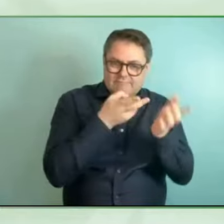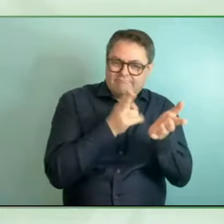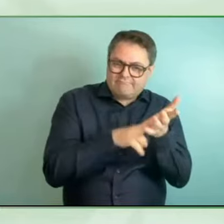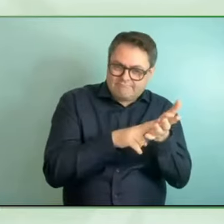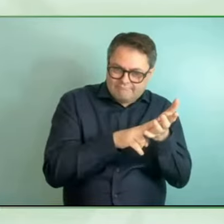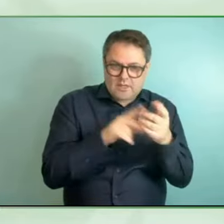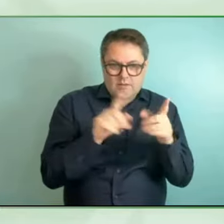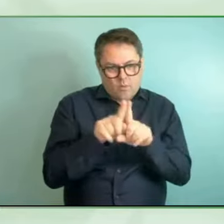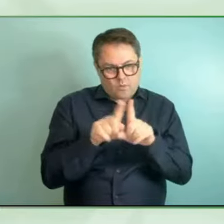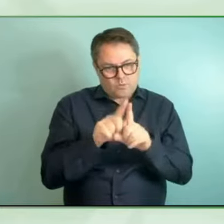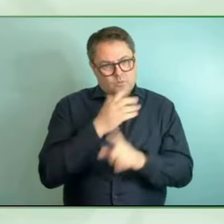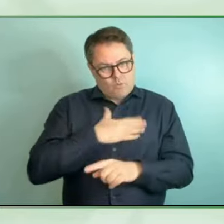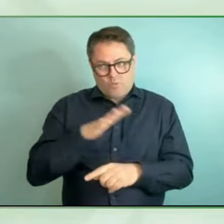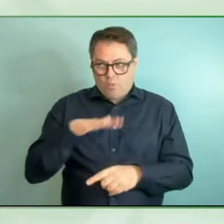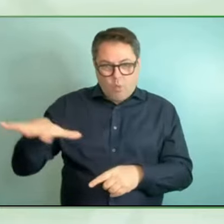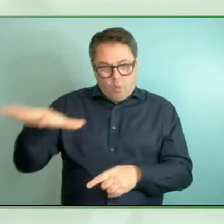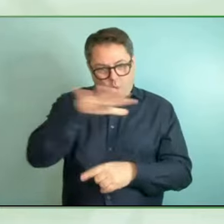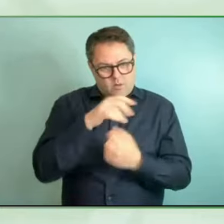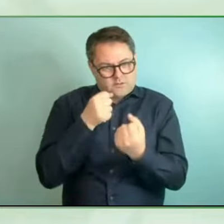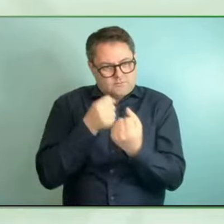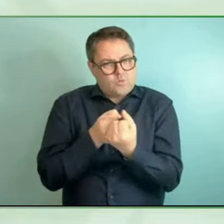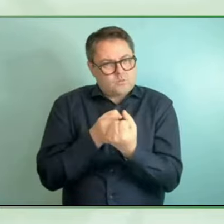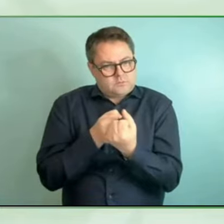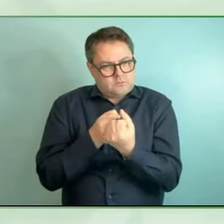everybody to support this idea.